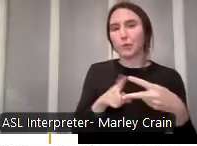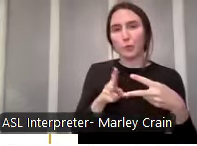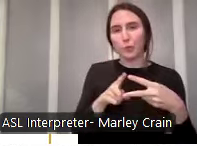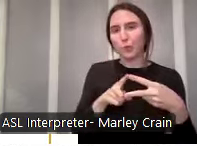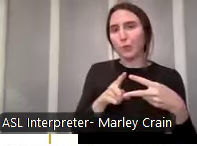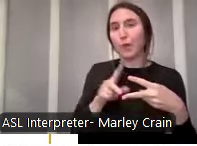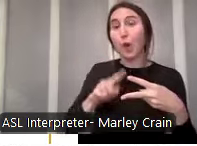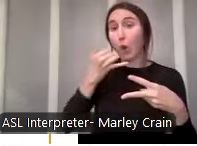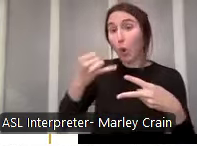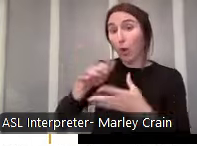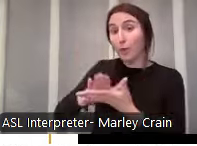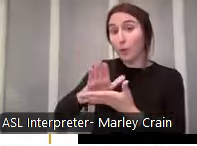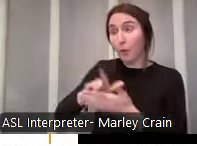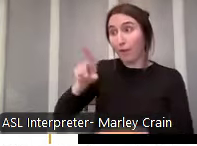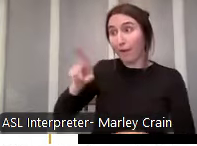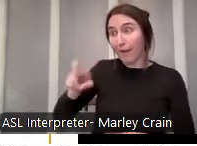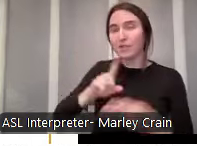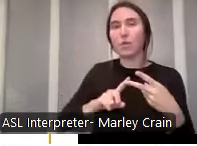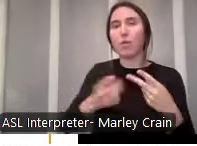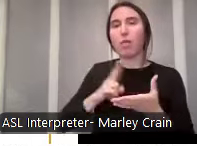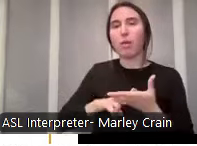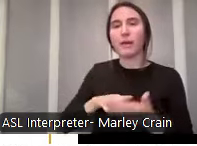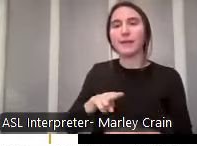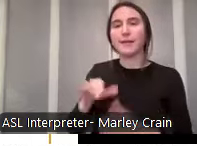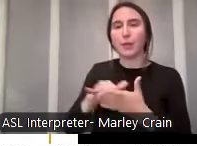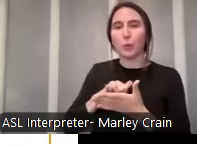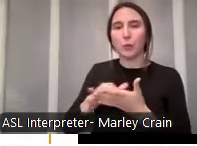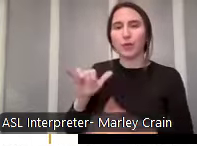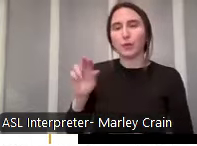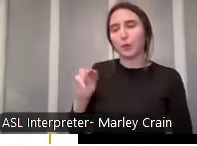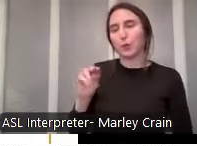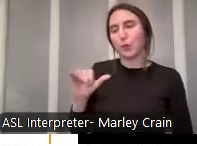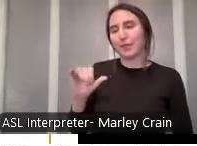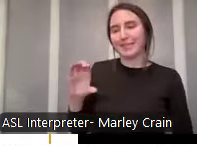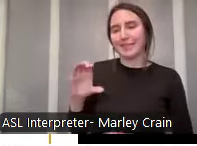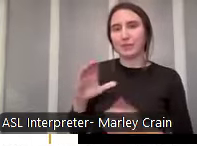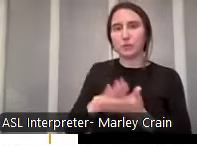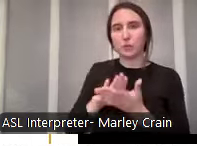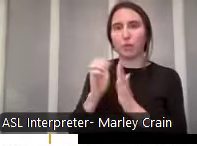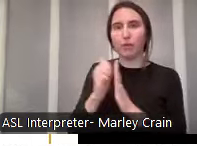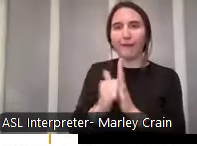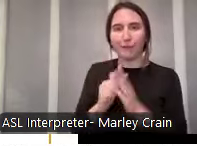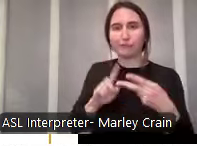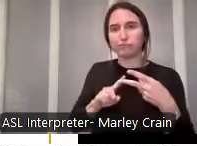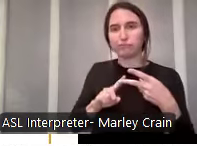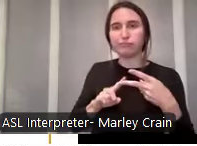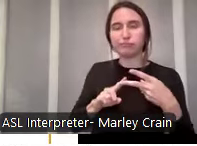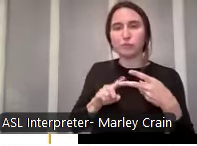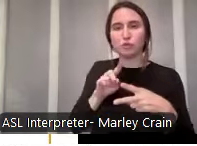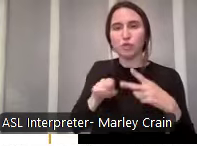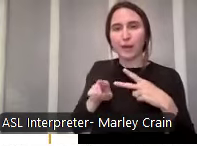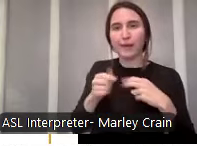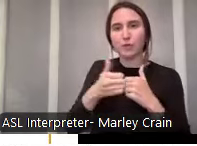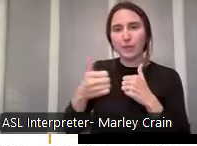school or log into New York City school's account to get the route and bus